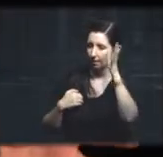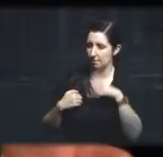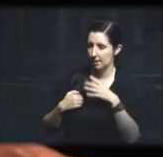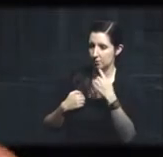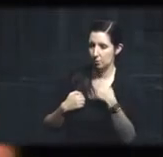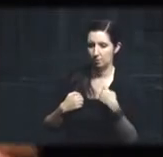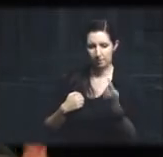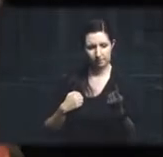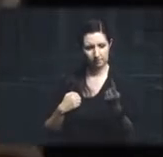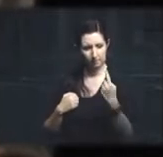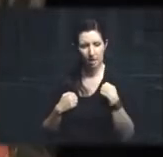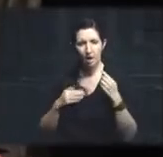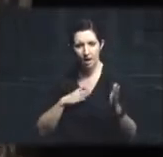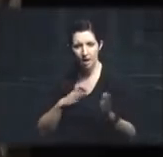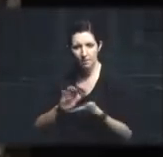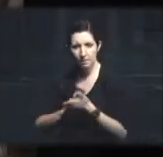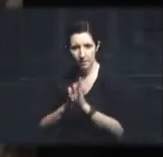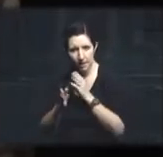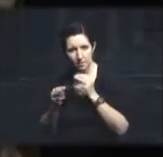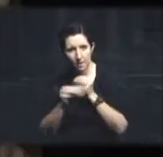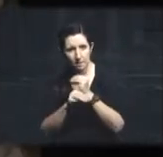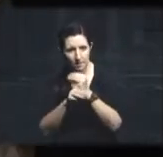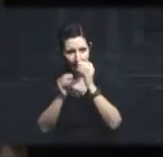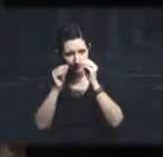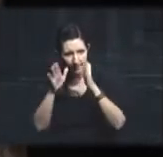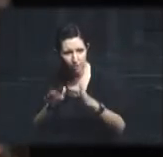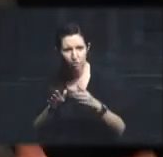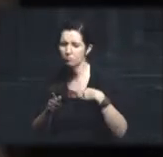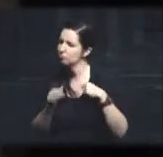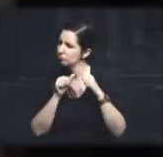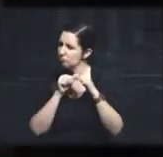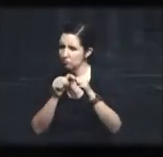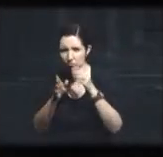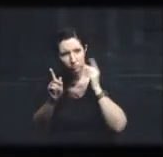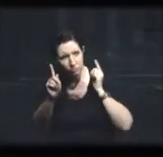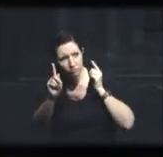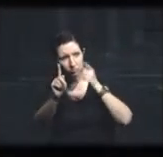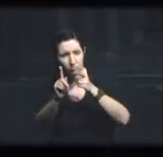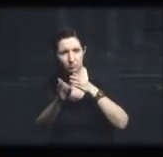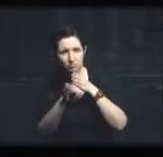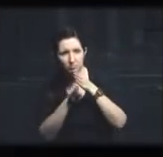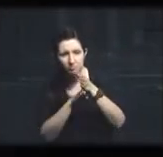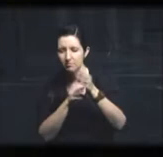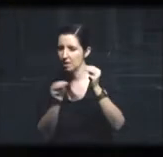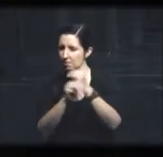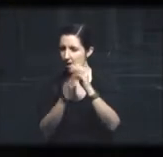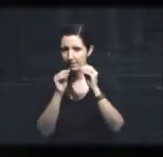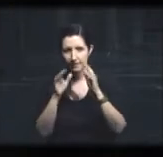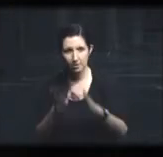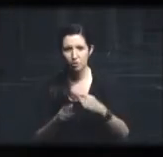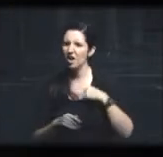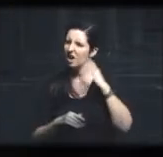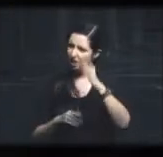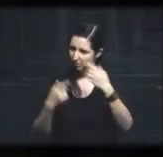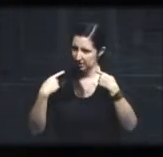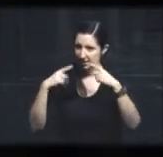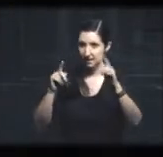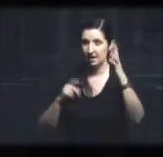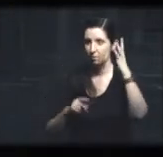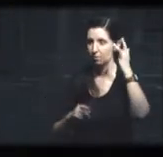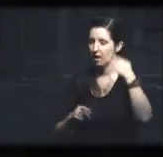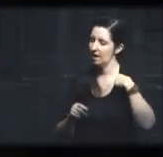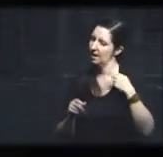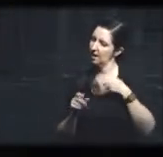to be a math teacher, and I'm still planning to be a math teacher, but I'm going to be so much better math teacher because I went through this program